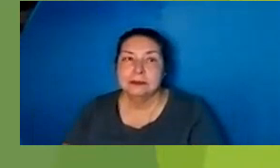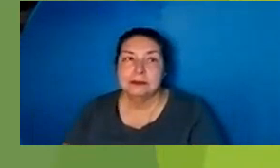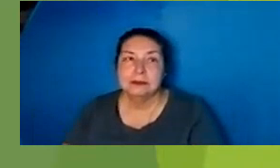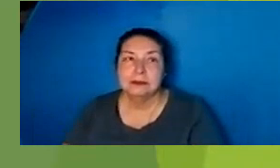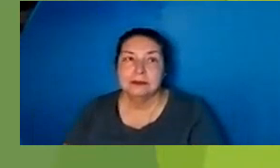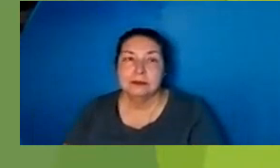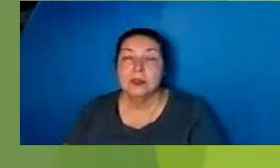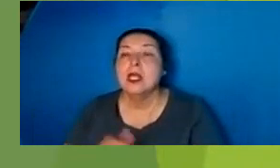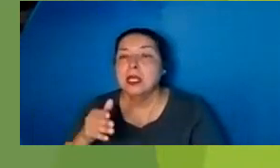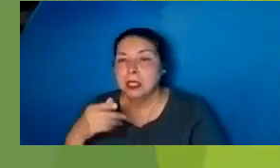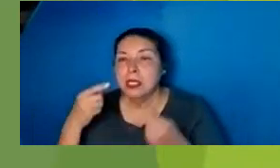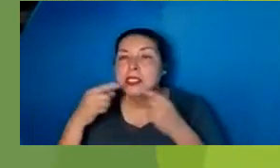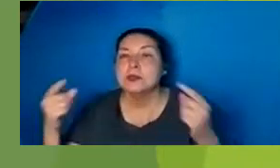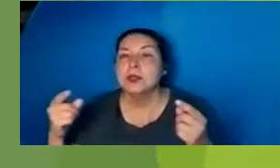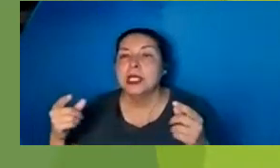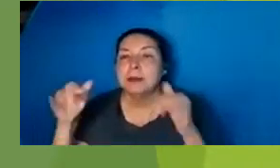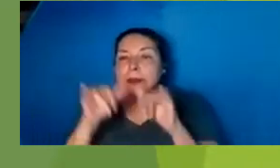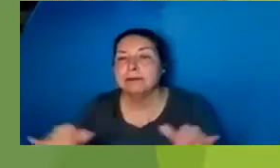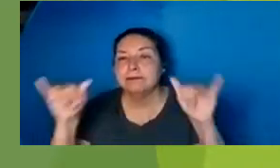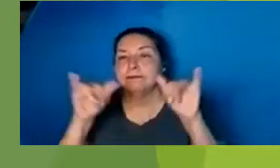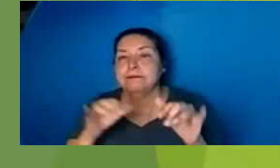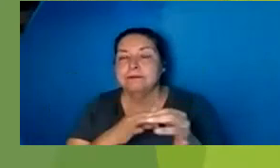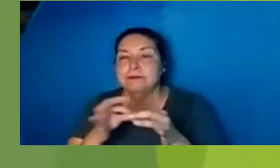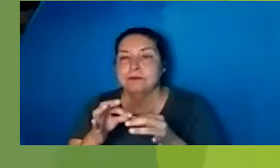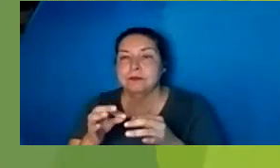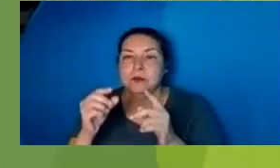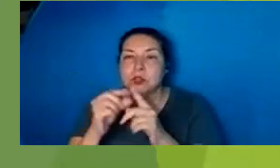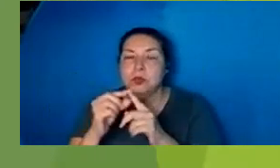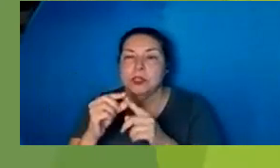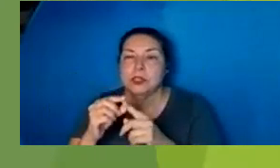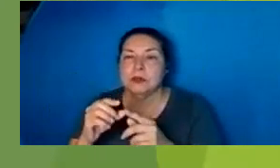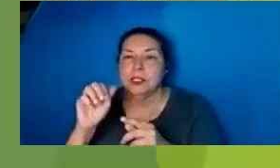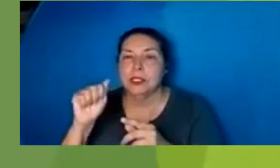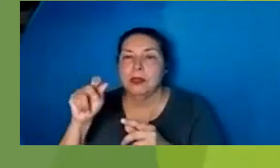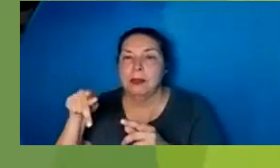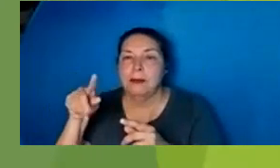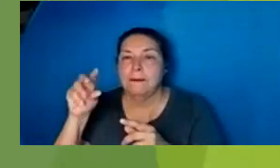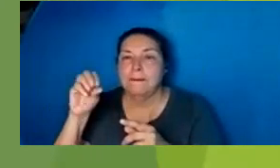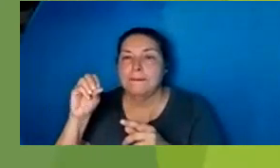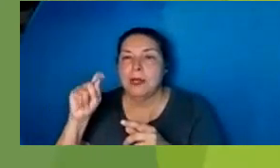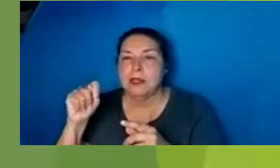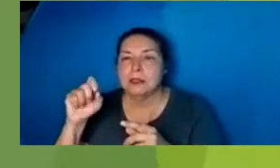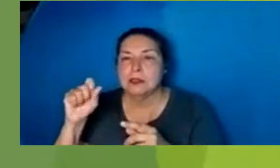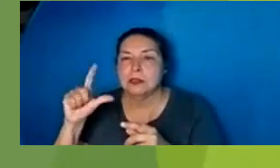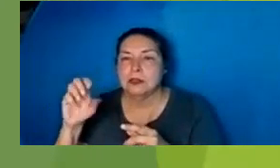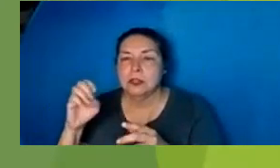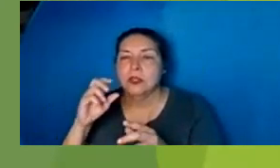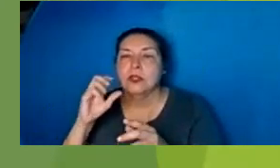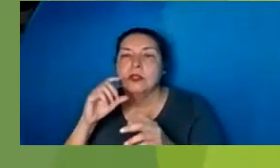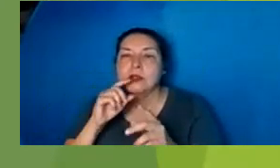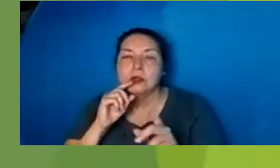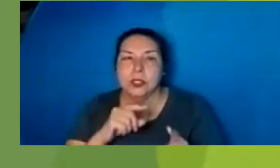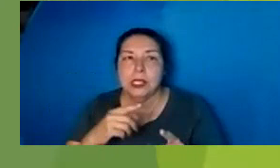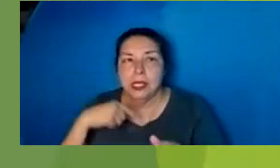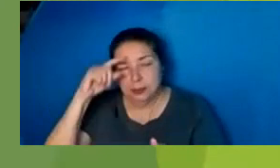Let us proclaim our common faith in the words of the Apostles' Creed. We confess, I believe in God